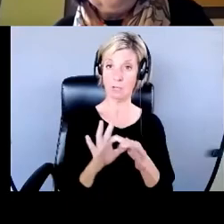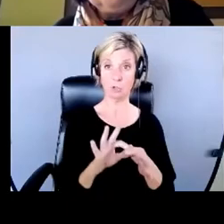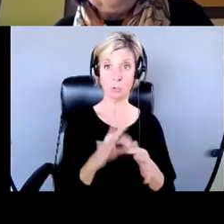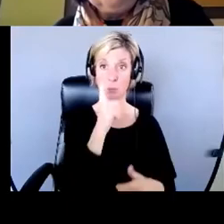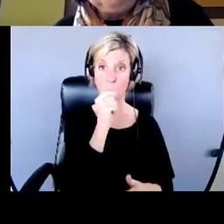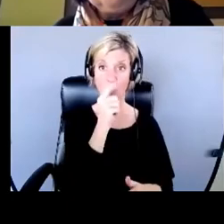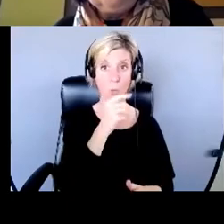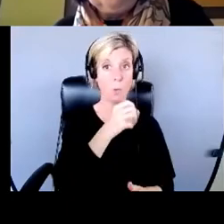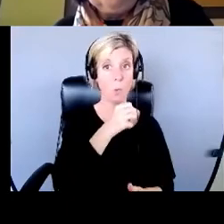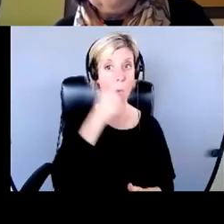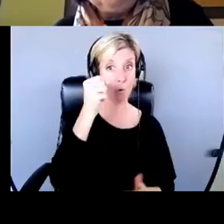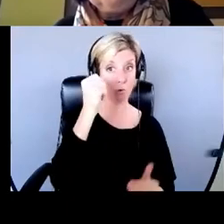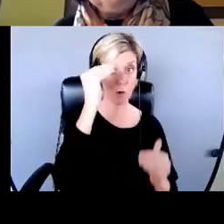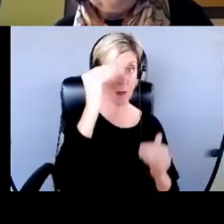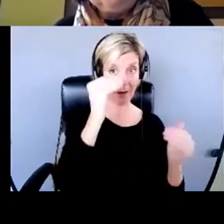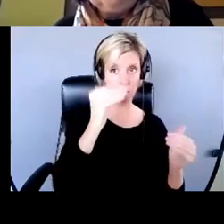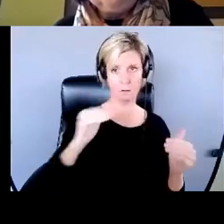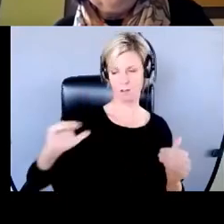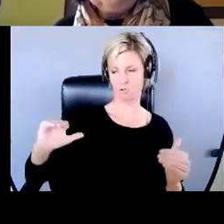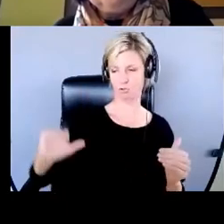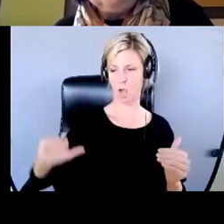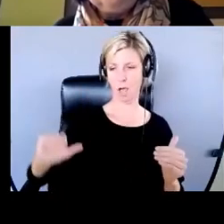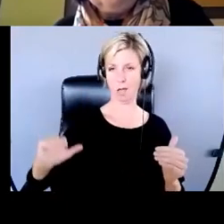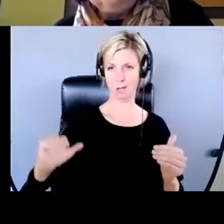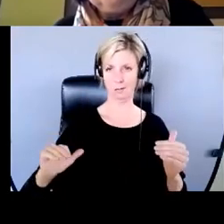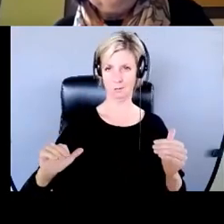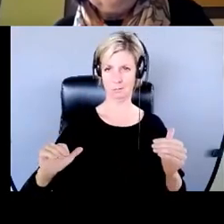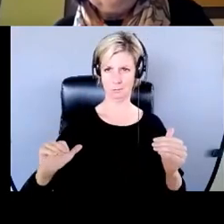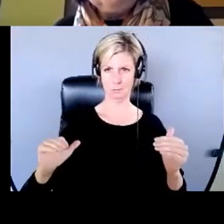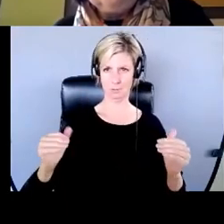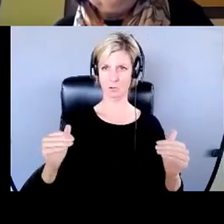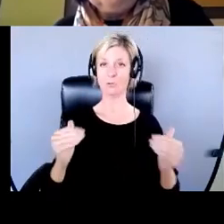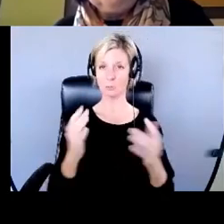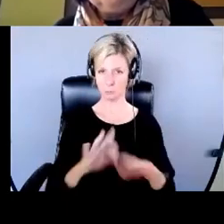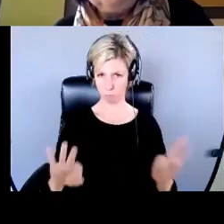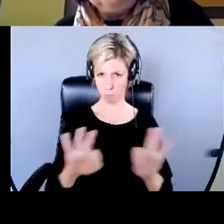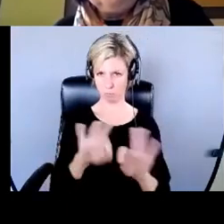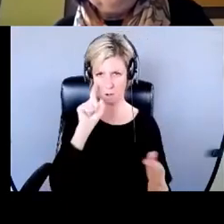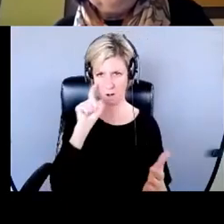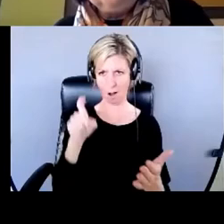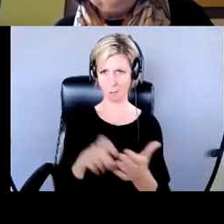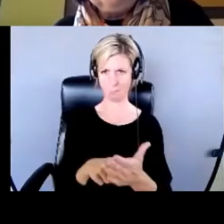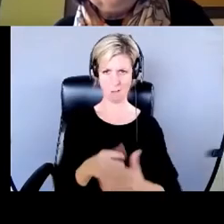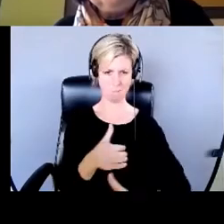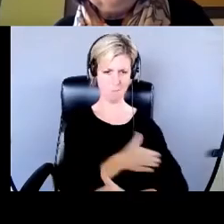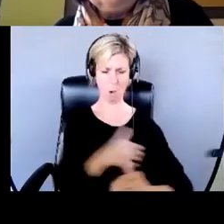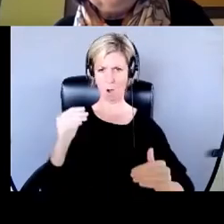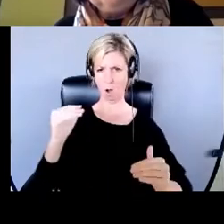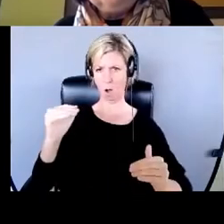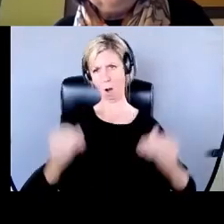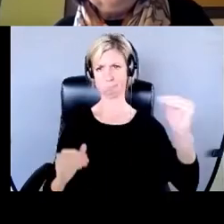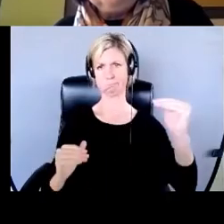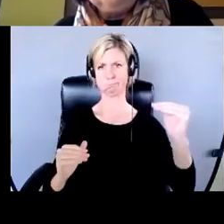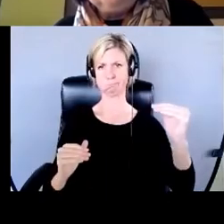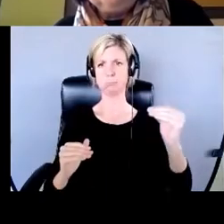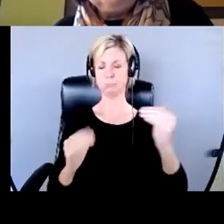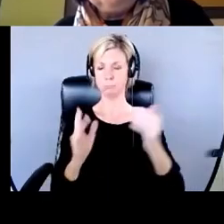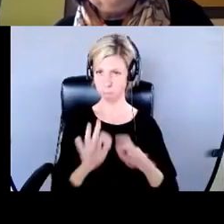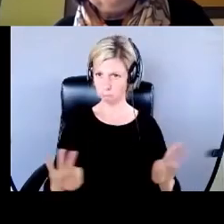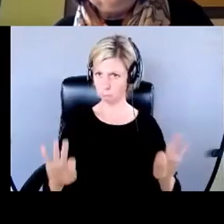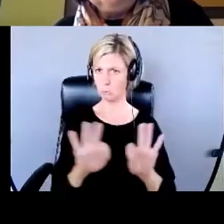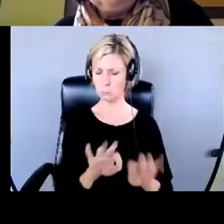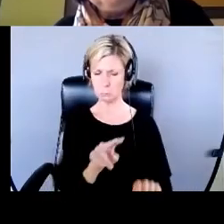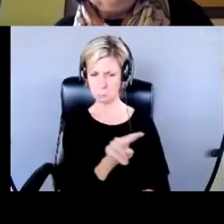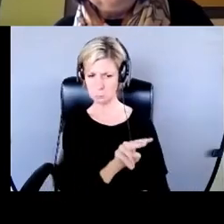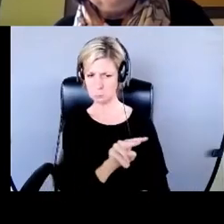power differential between the two of them and become familiar with the dynamics that occur